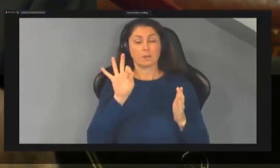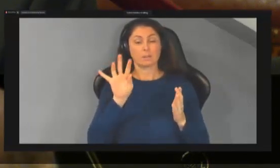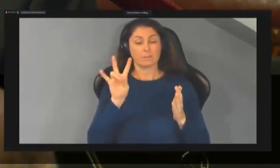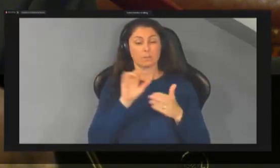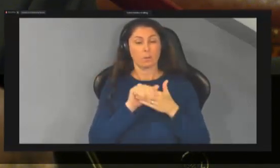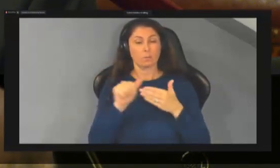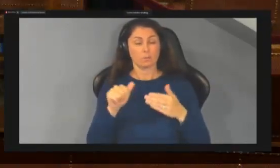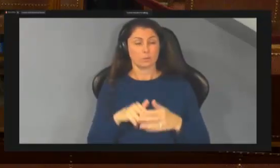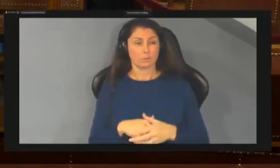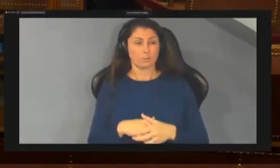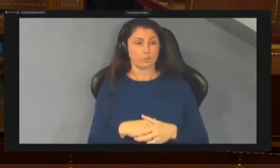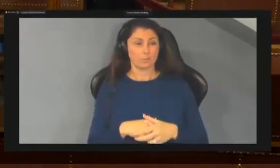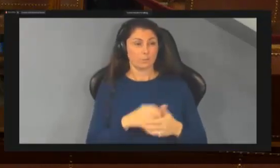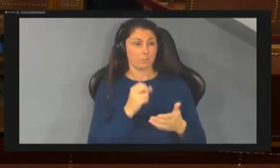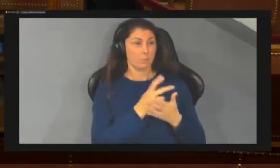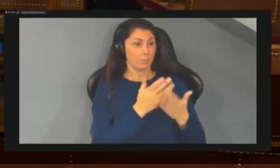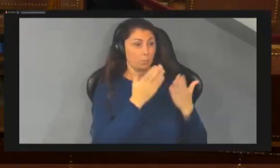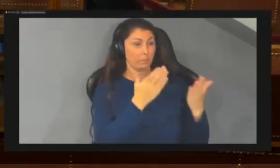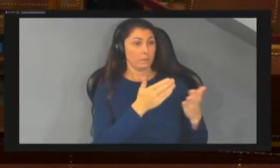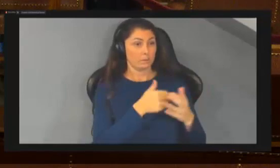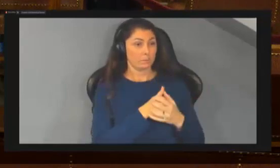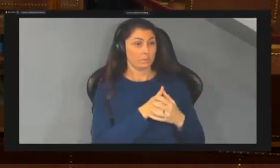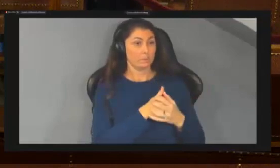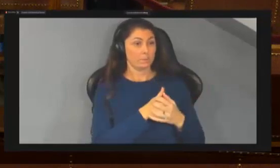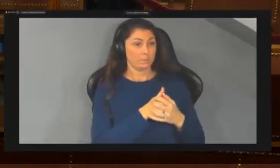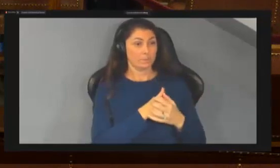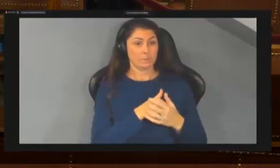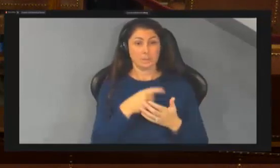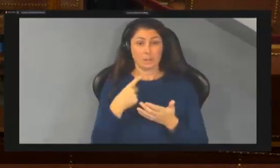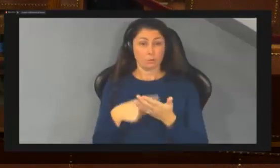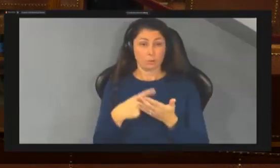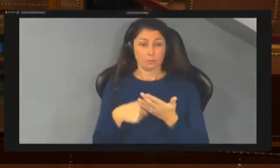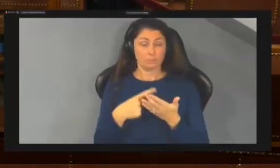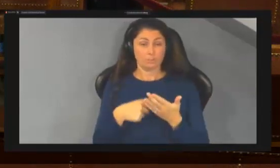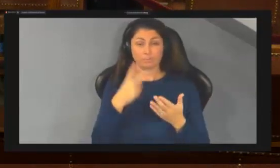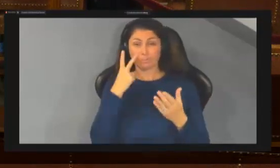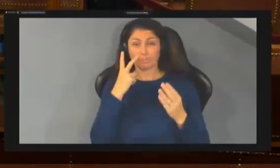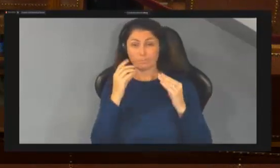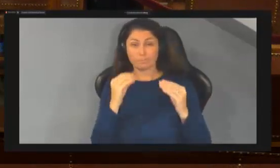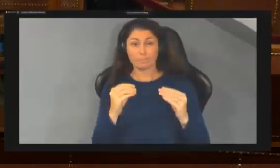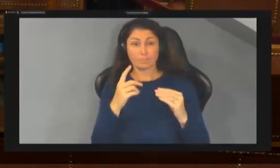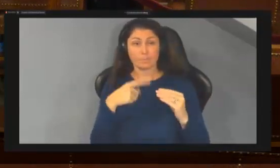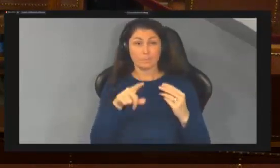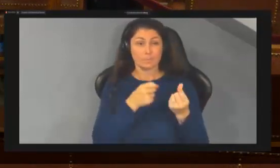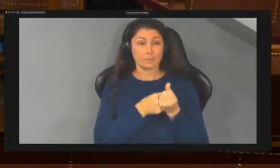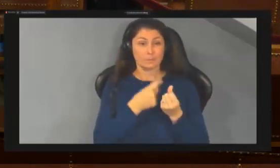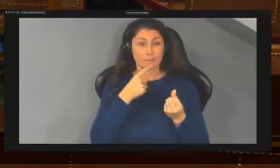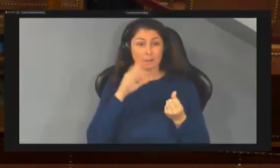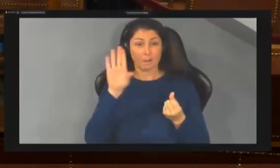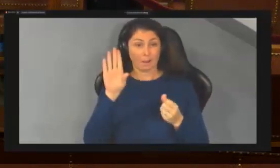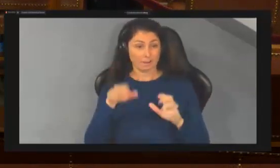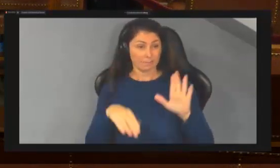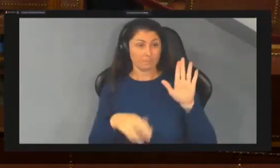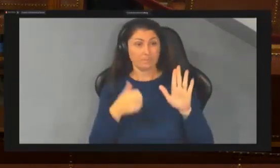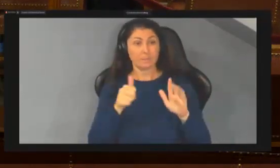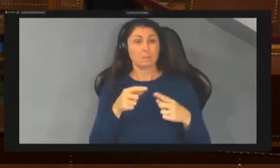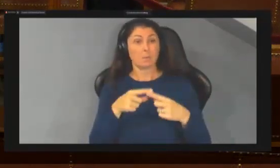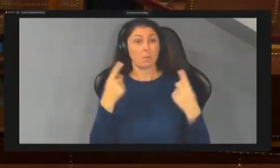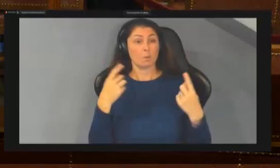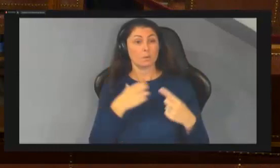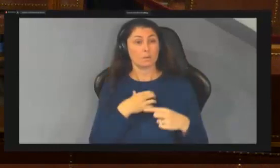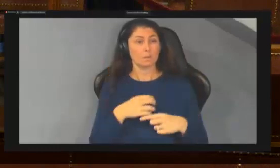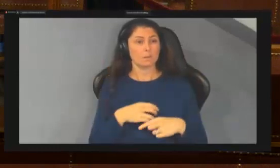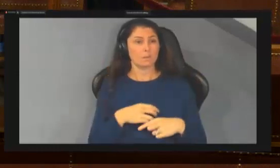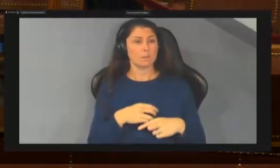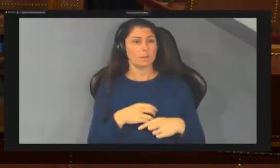$3,516,797. Motion approved. Any discussion? Seeing none, all those in favor say aye. Aye. Any opposed?